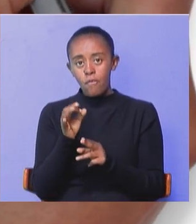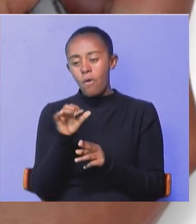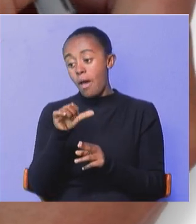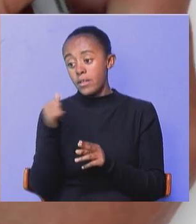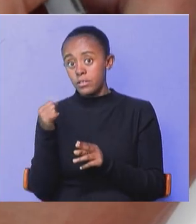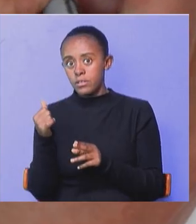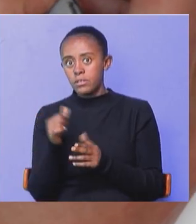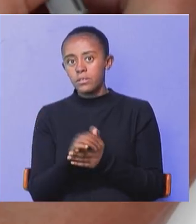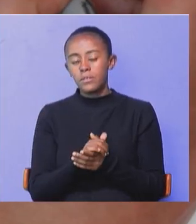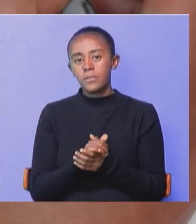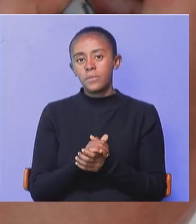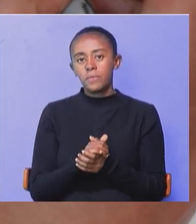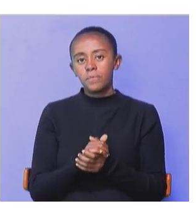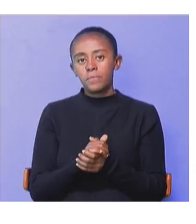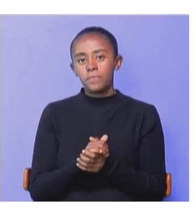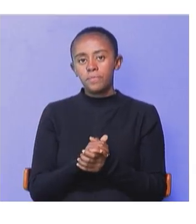others.